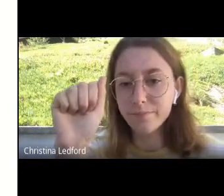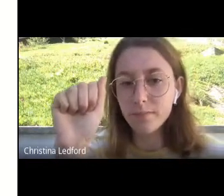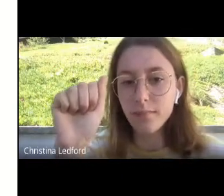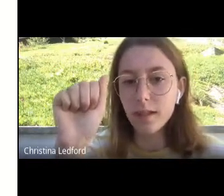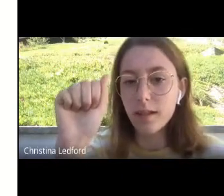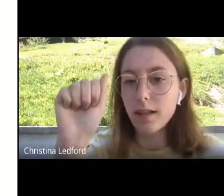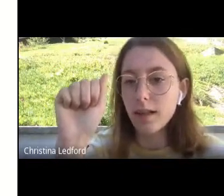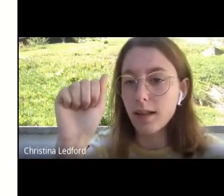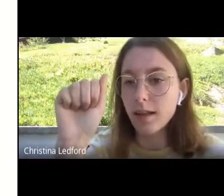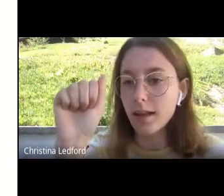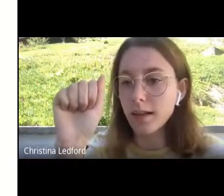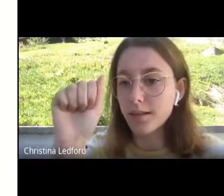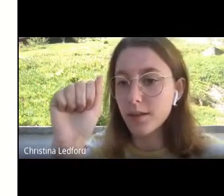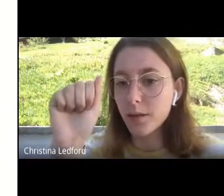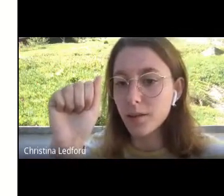hand.